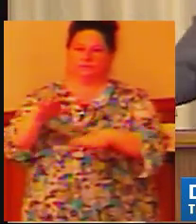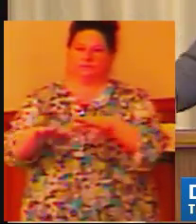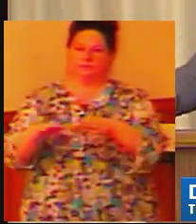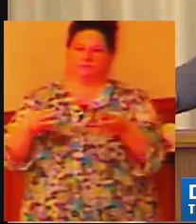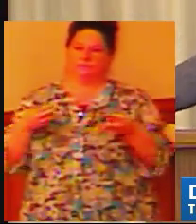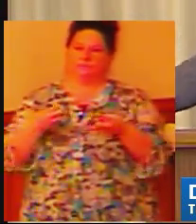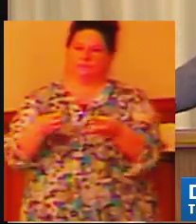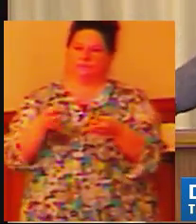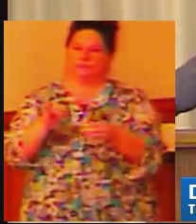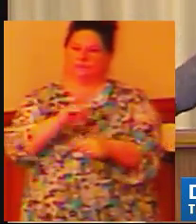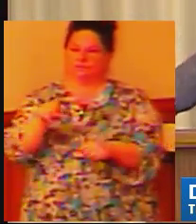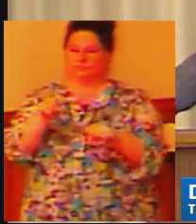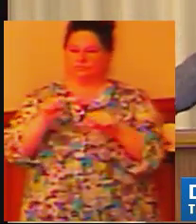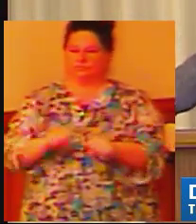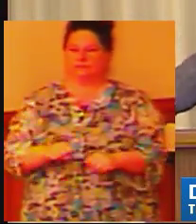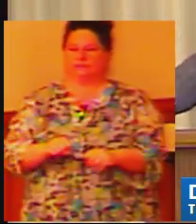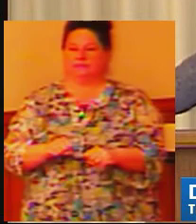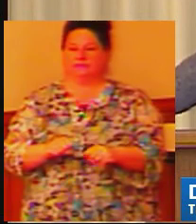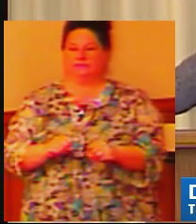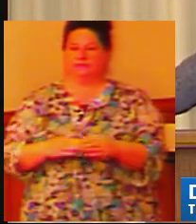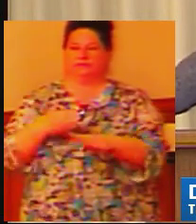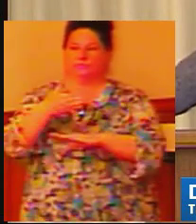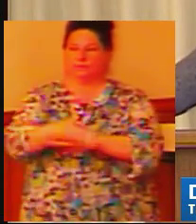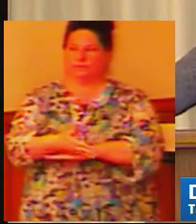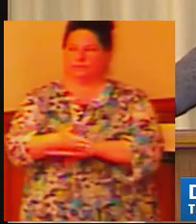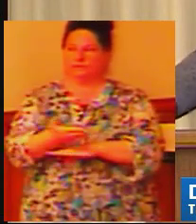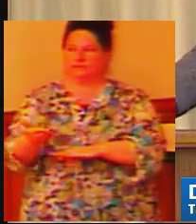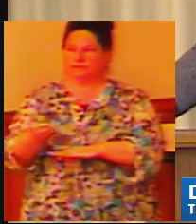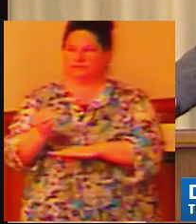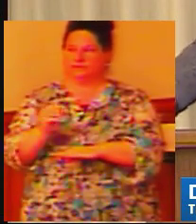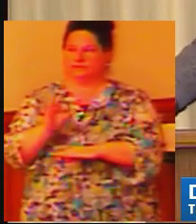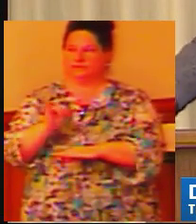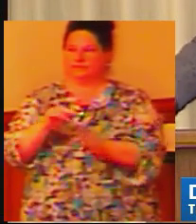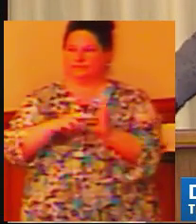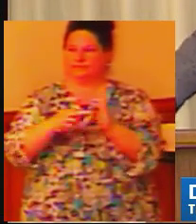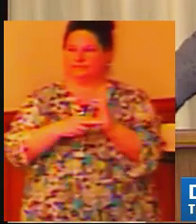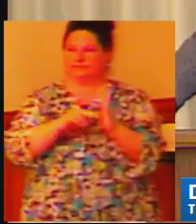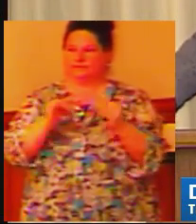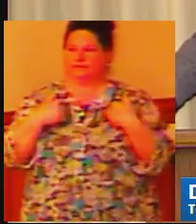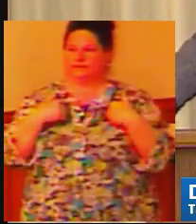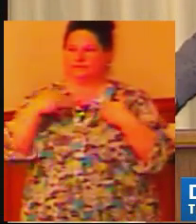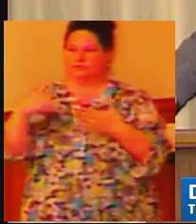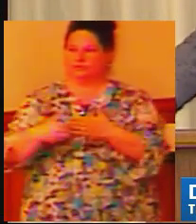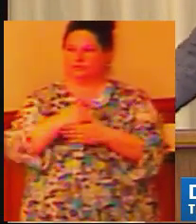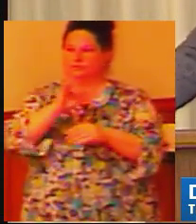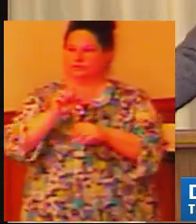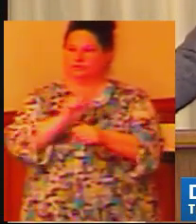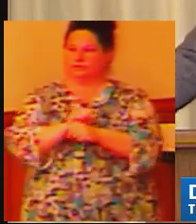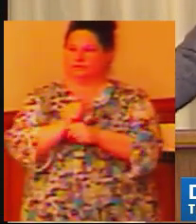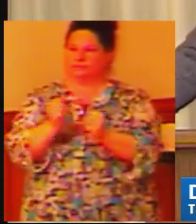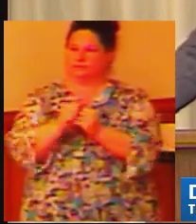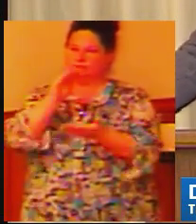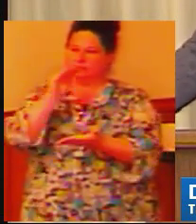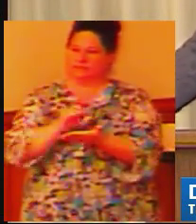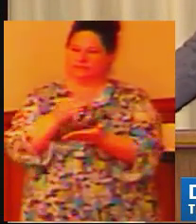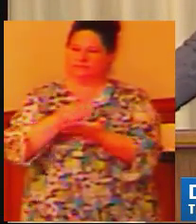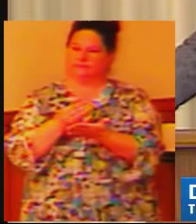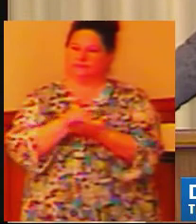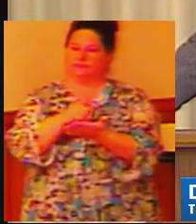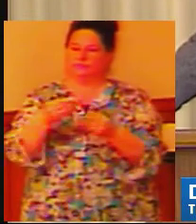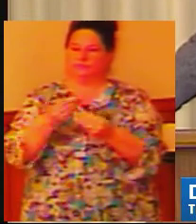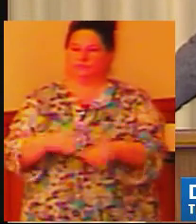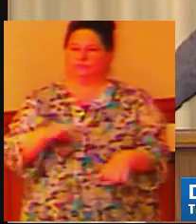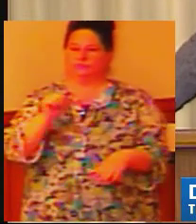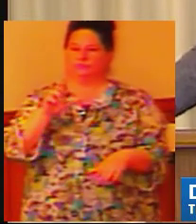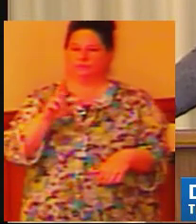way that you can get over those things. And if that means you get a new job that pays less money, you lose a